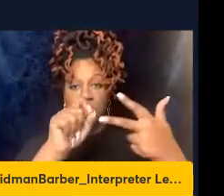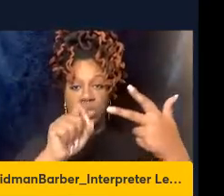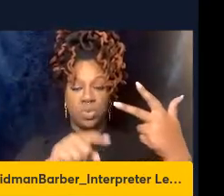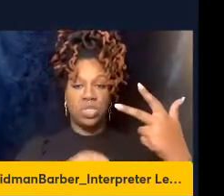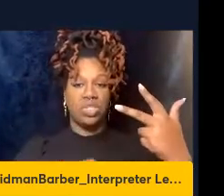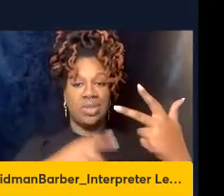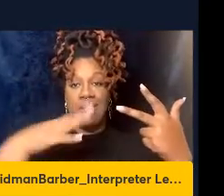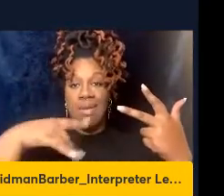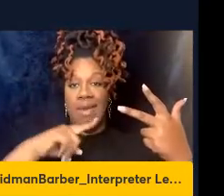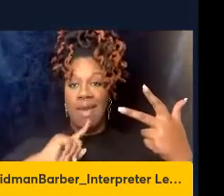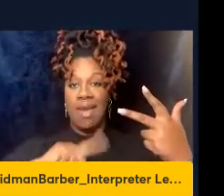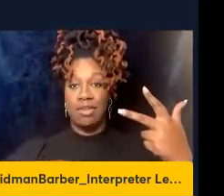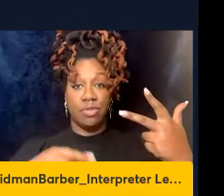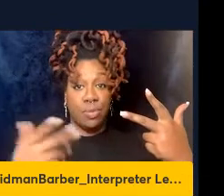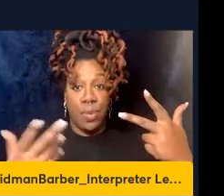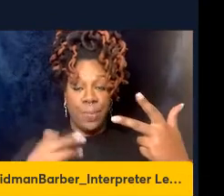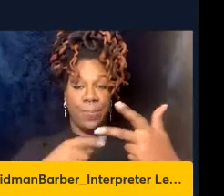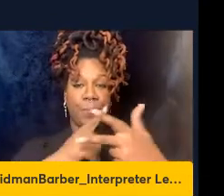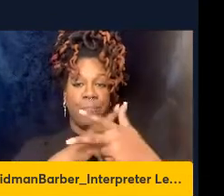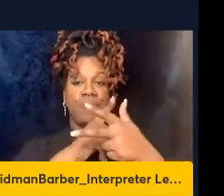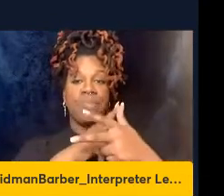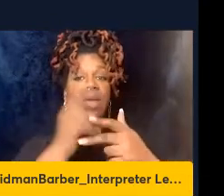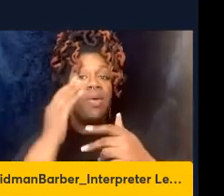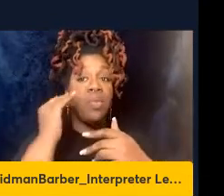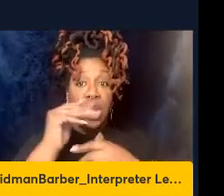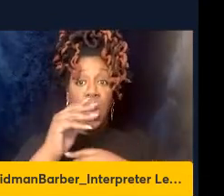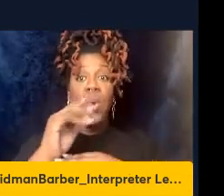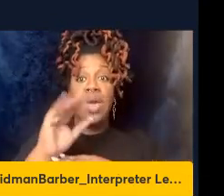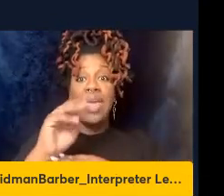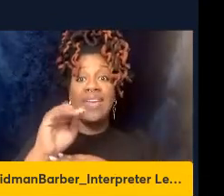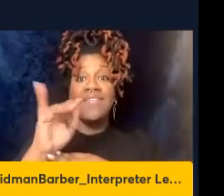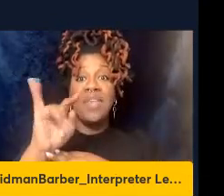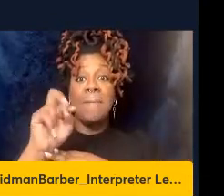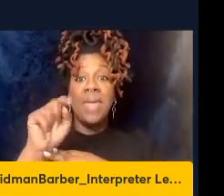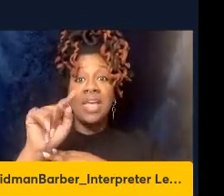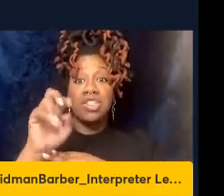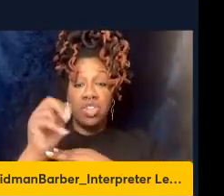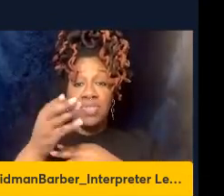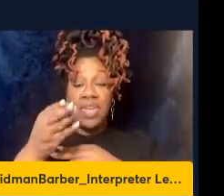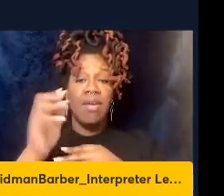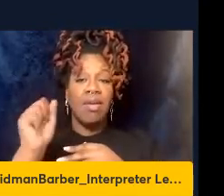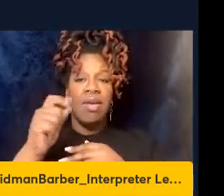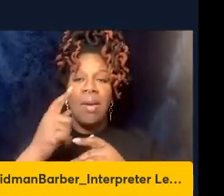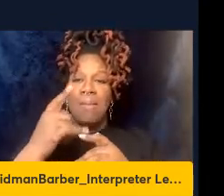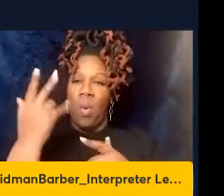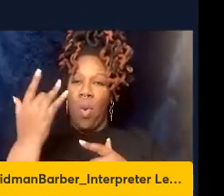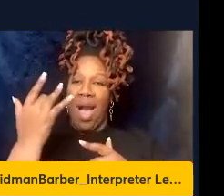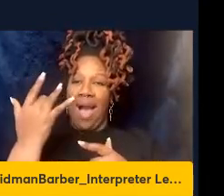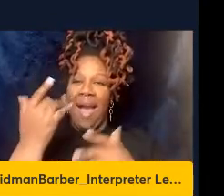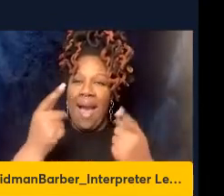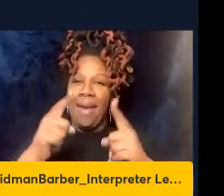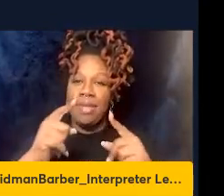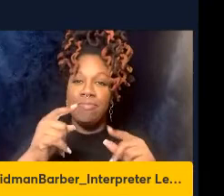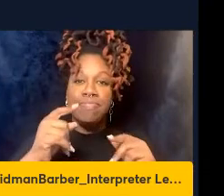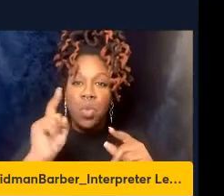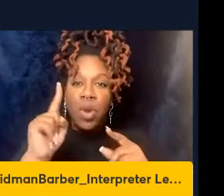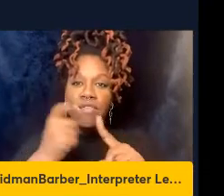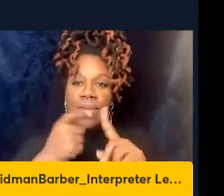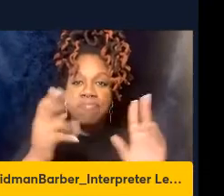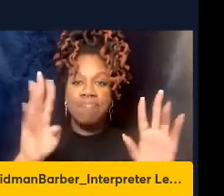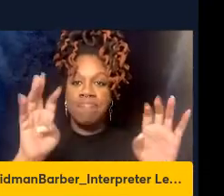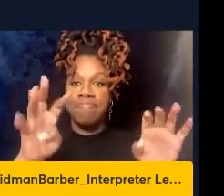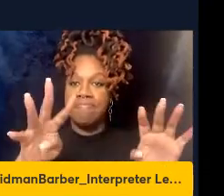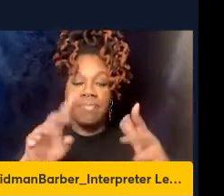have not been answered in the field, right? We know the inflammation is there, but 1, we do not know the cause or the source of the inflammation. And